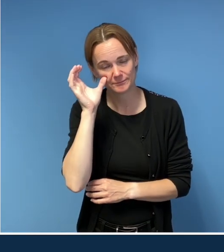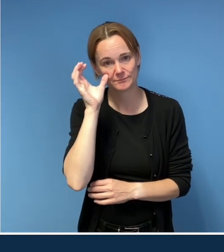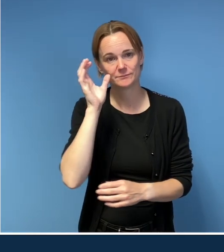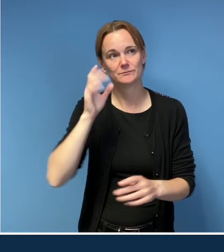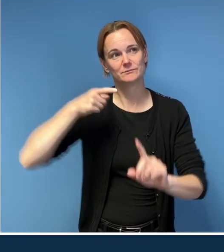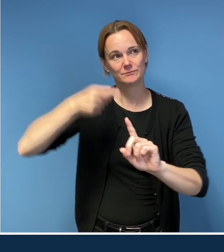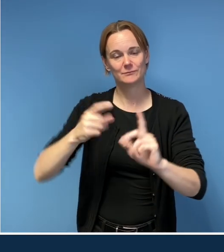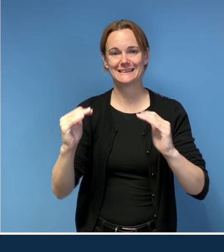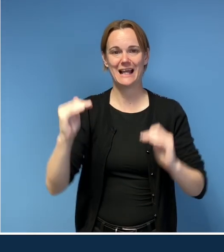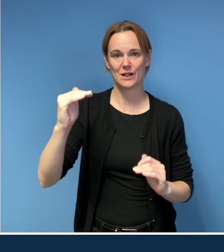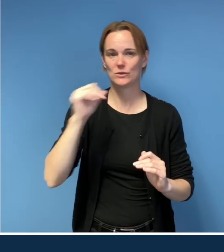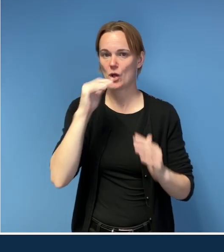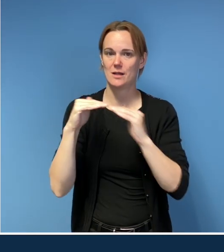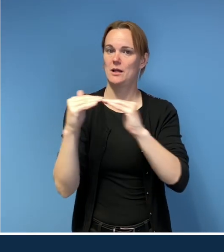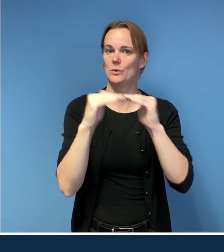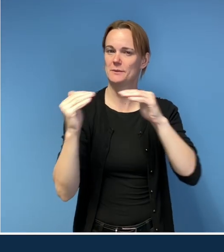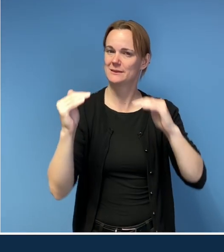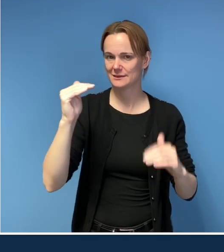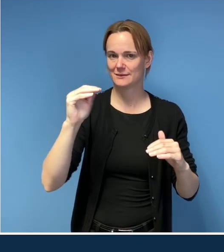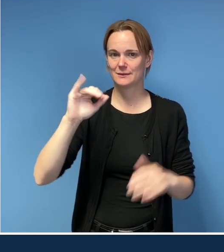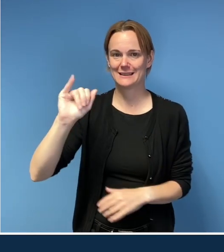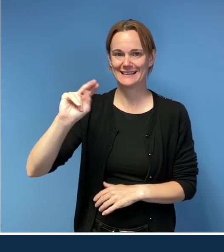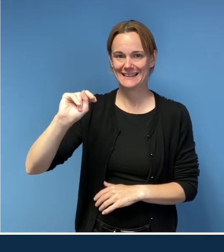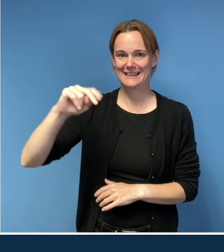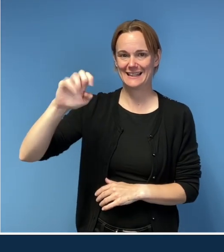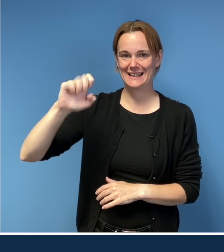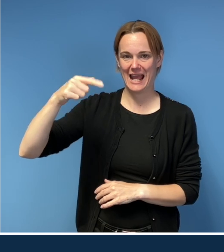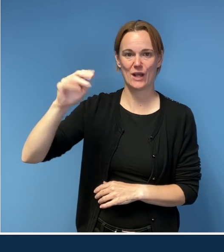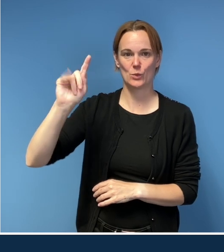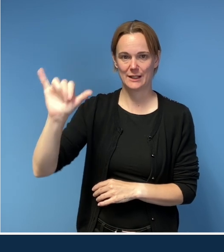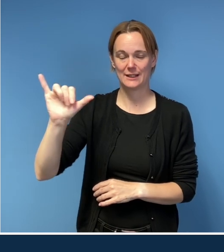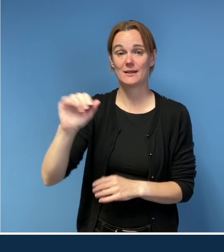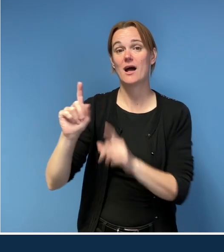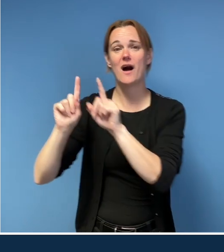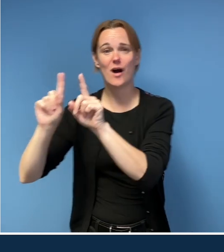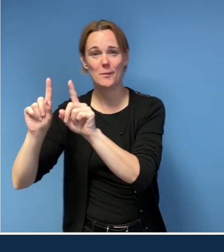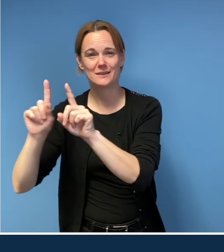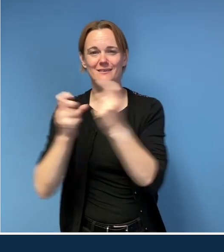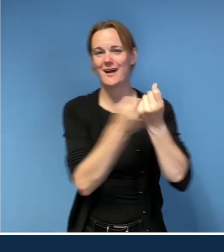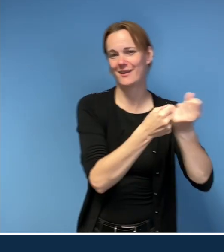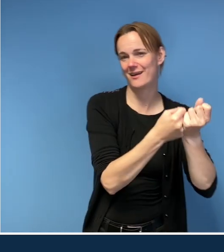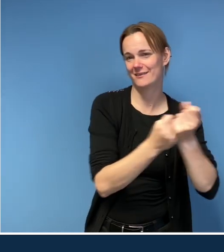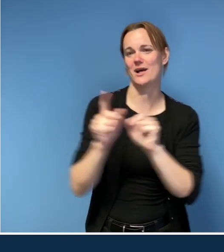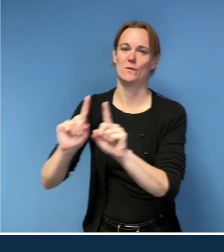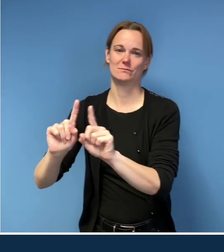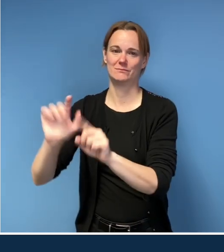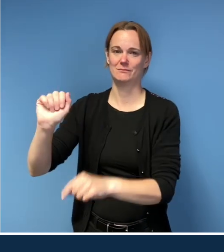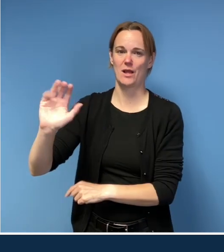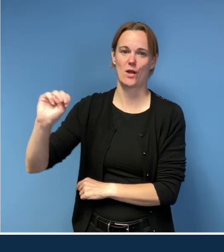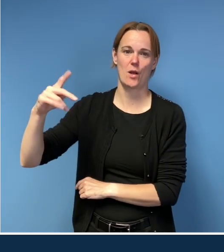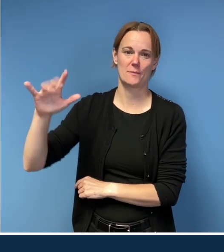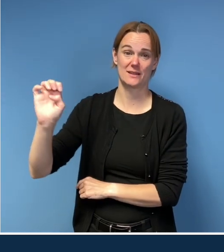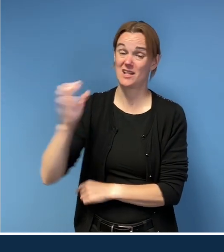about inequity versus just equity, talking about being an accomplice, not just an ally. So really, really helpful thinking there, Denise,